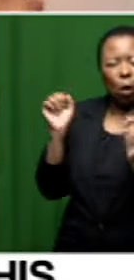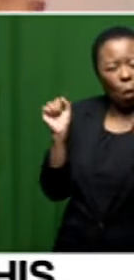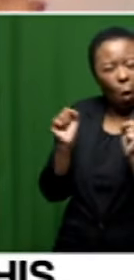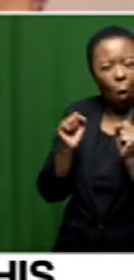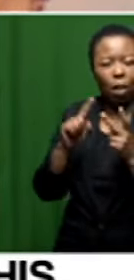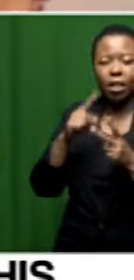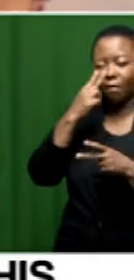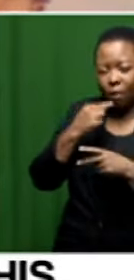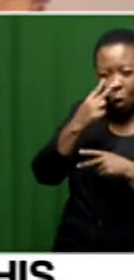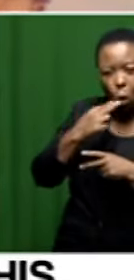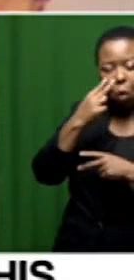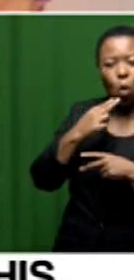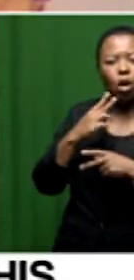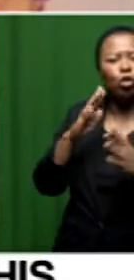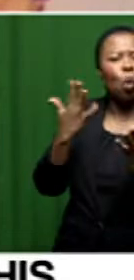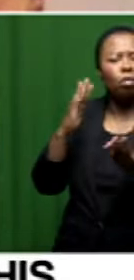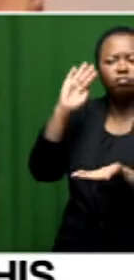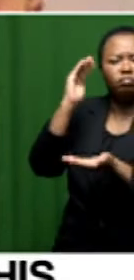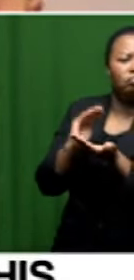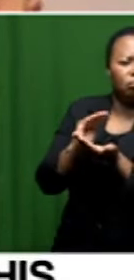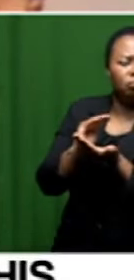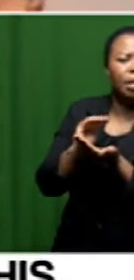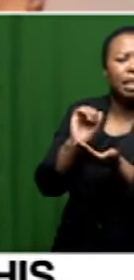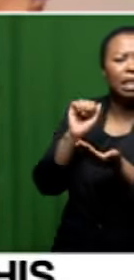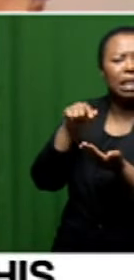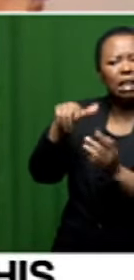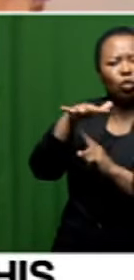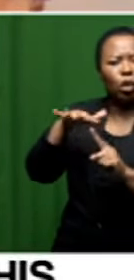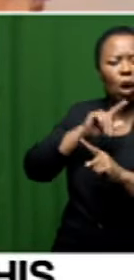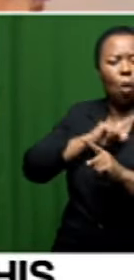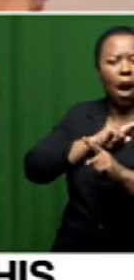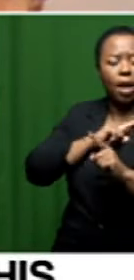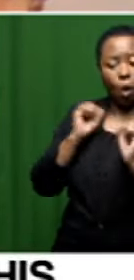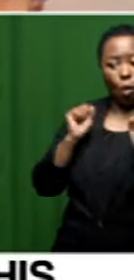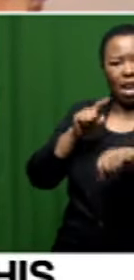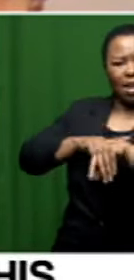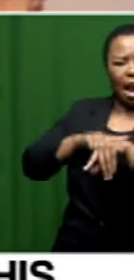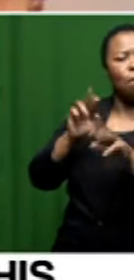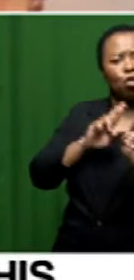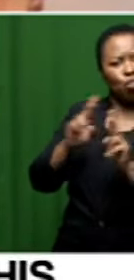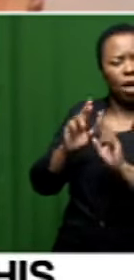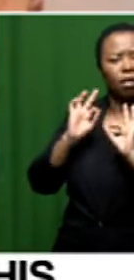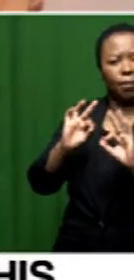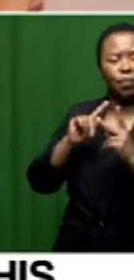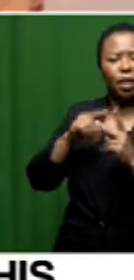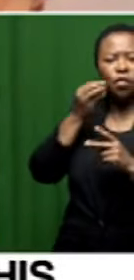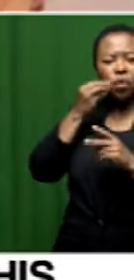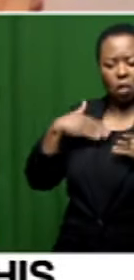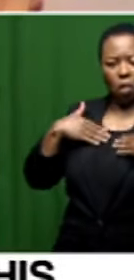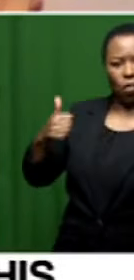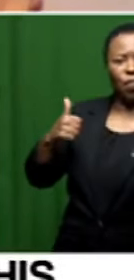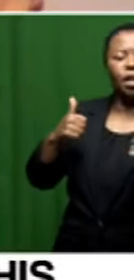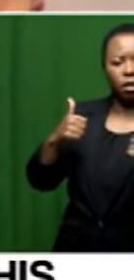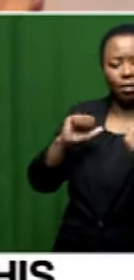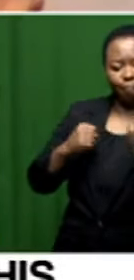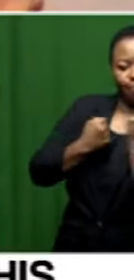season. What do we do to mitigate the situation where, you know, we are ready for winter? You know, how do we refine our nutrition and lifestyle to